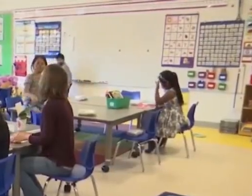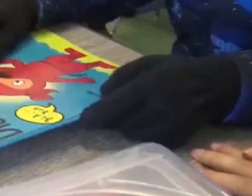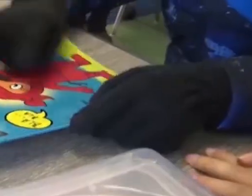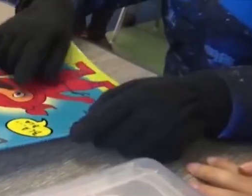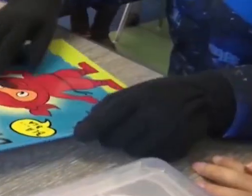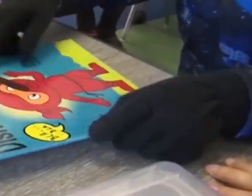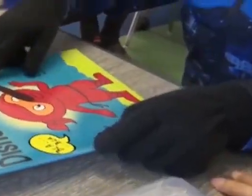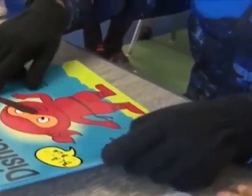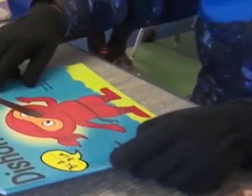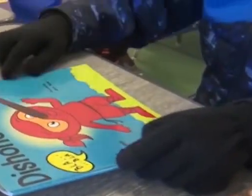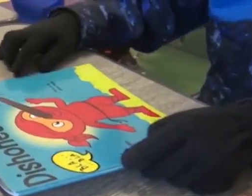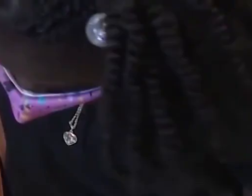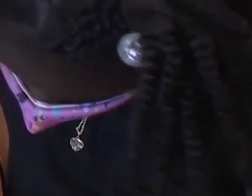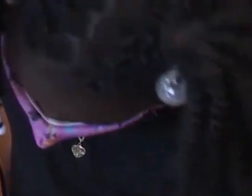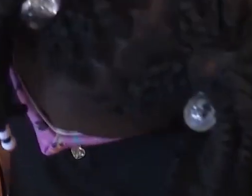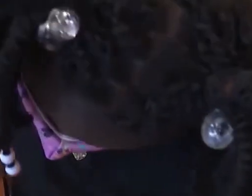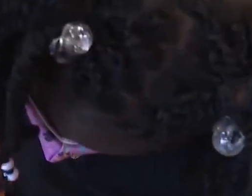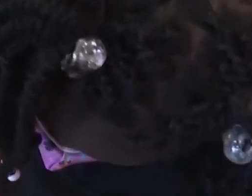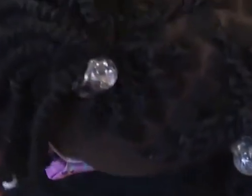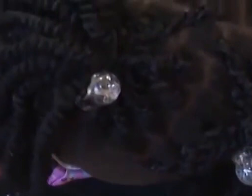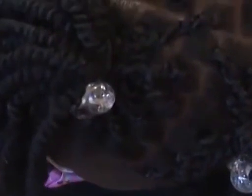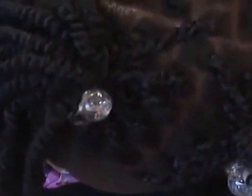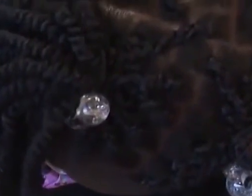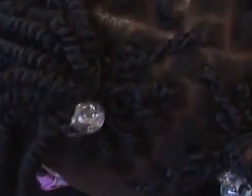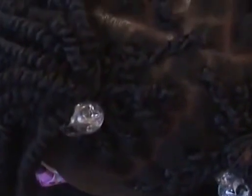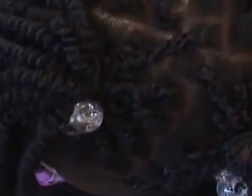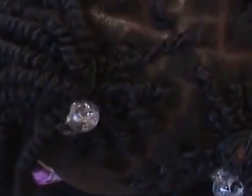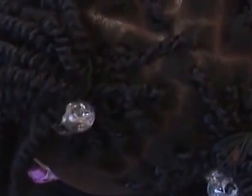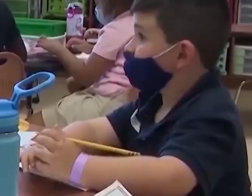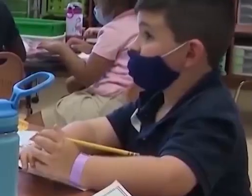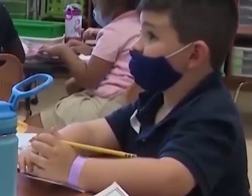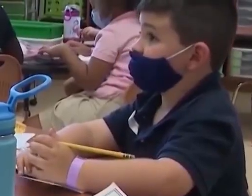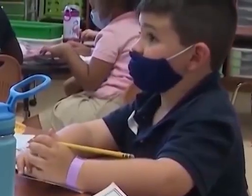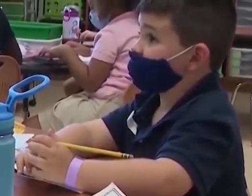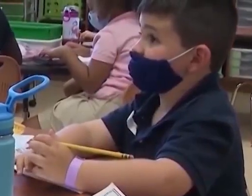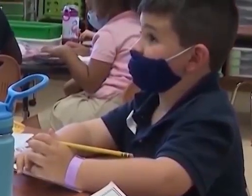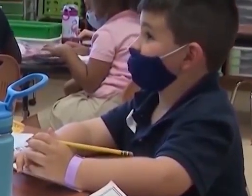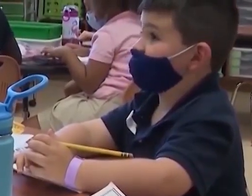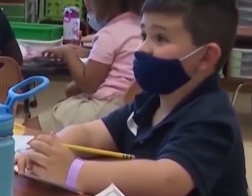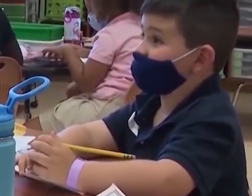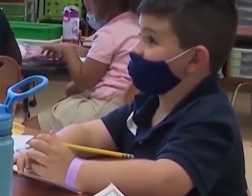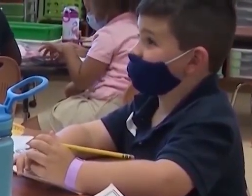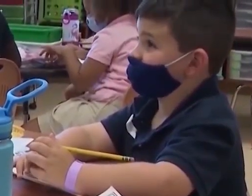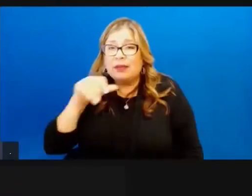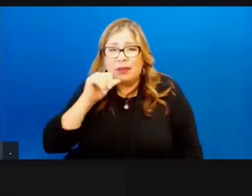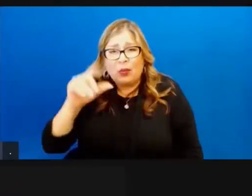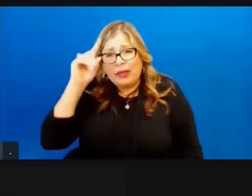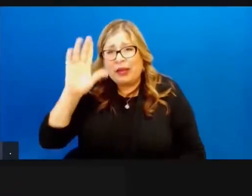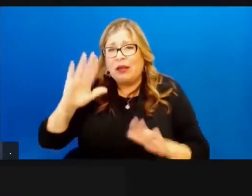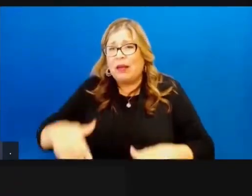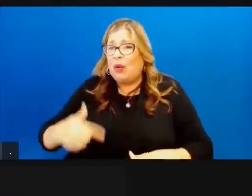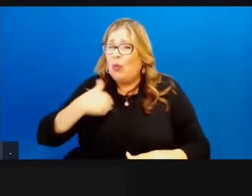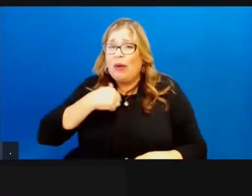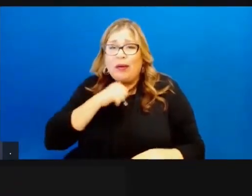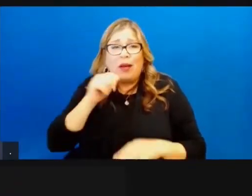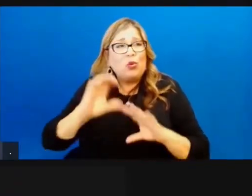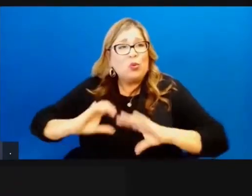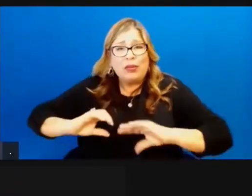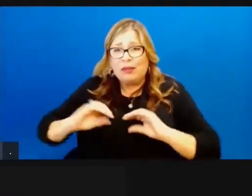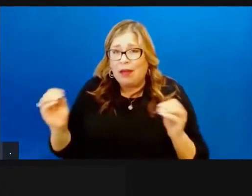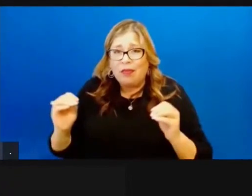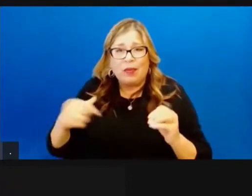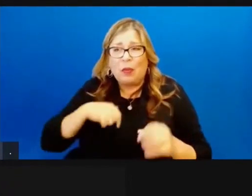before dropping masks in schools. Parents should not hear that we aren't making a move. We are taking a little bit more time